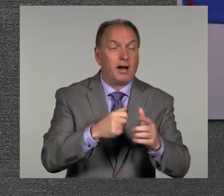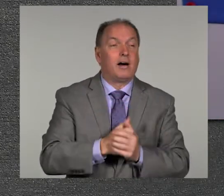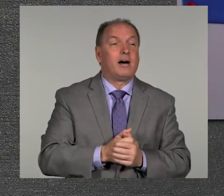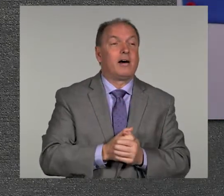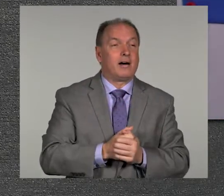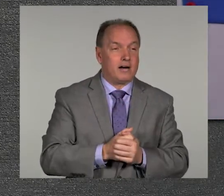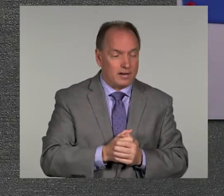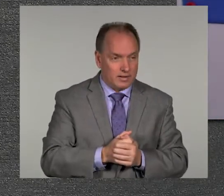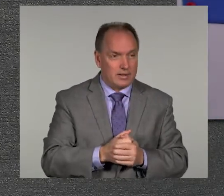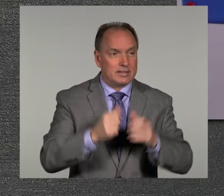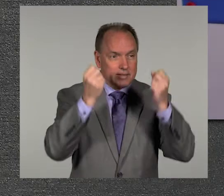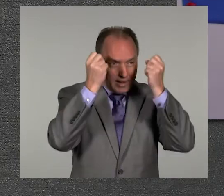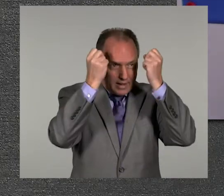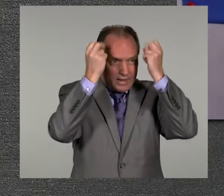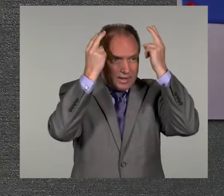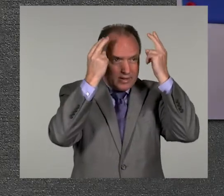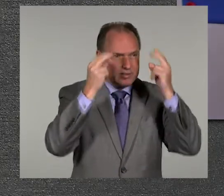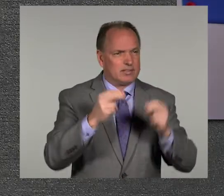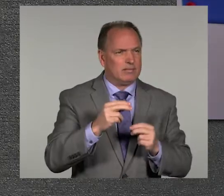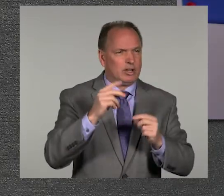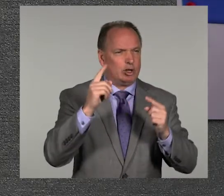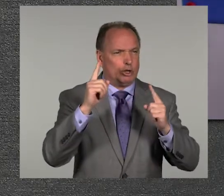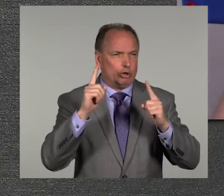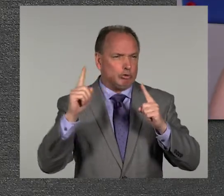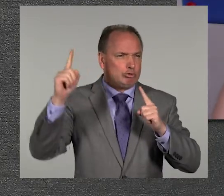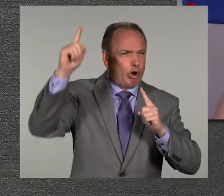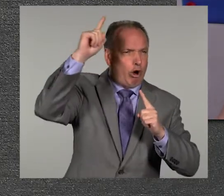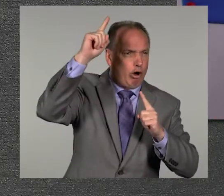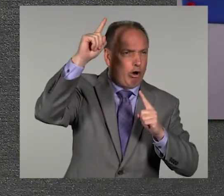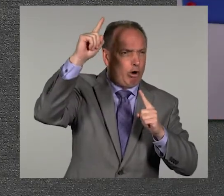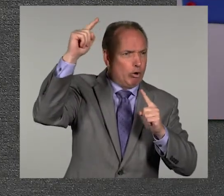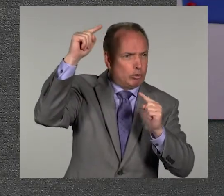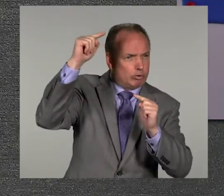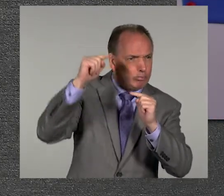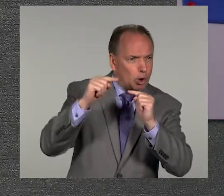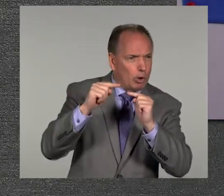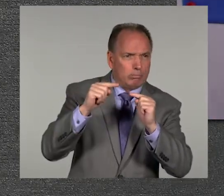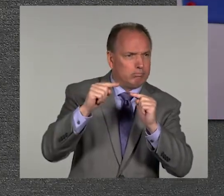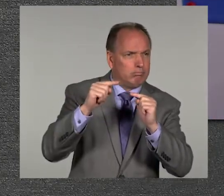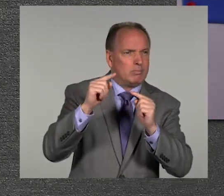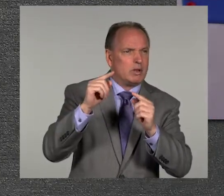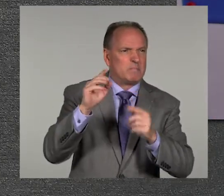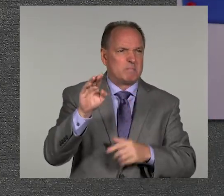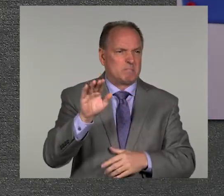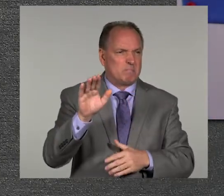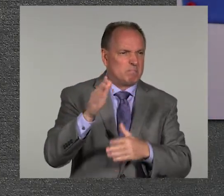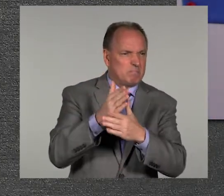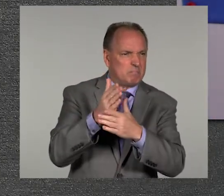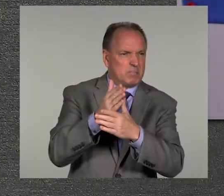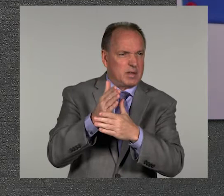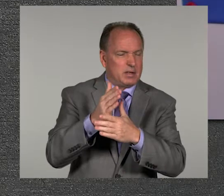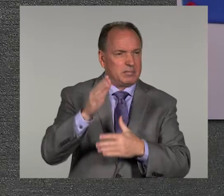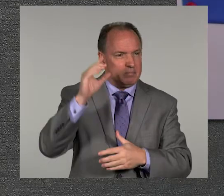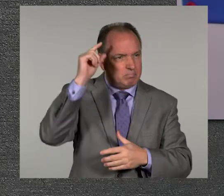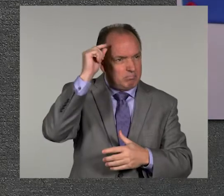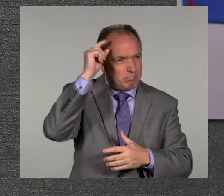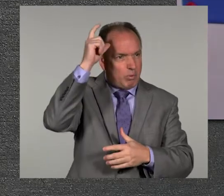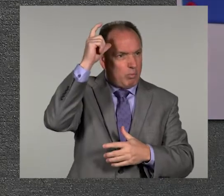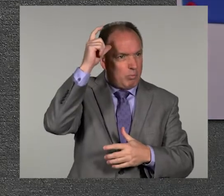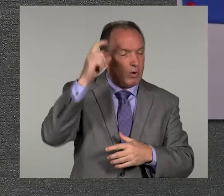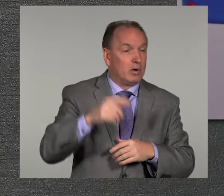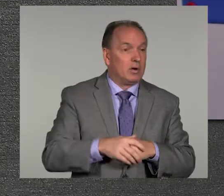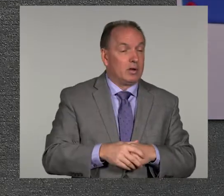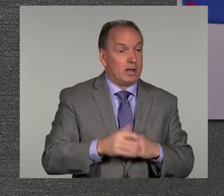5, 4, 3, 2, 1, 0. So his ears were kind of a medium size. They weren't too big and they weren't too small. Good work. All right, now